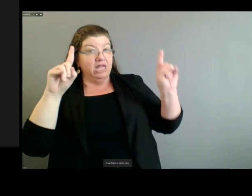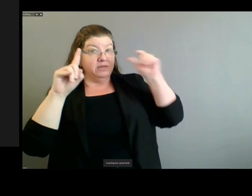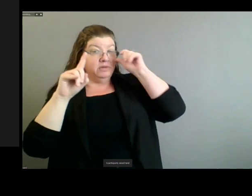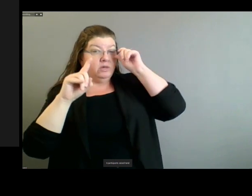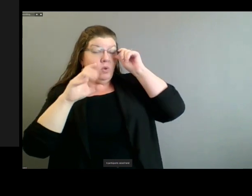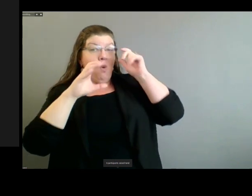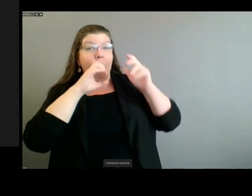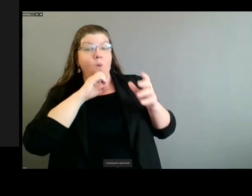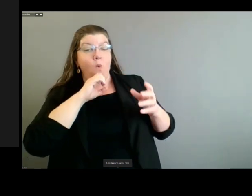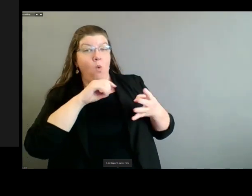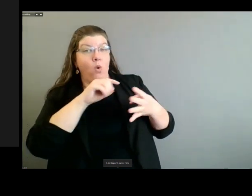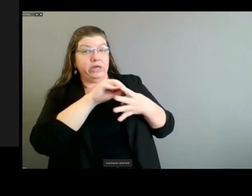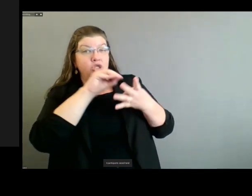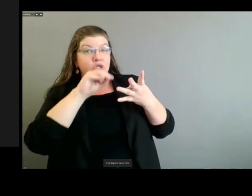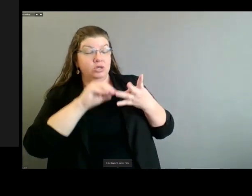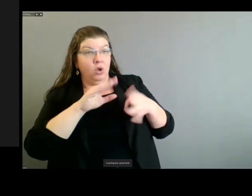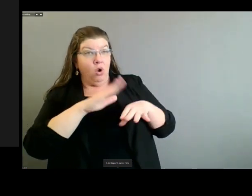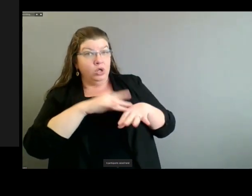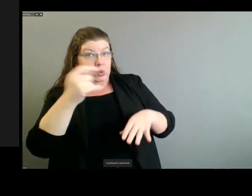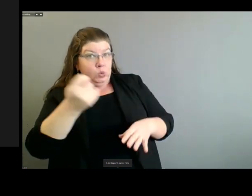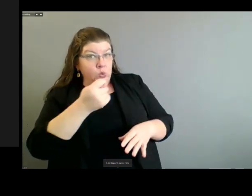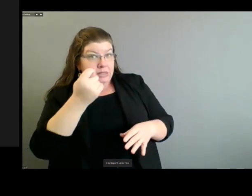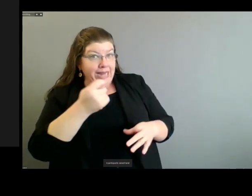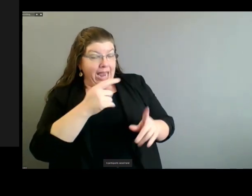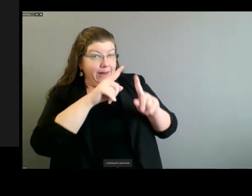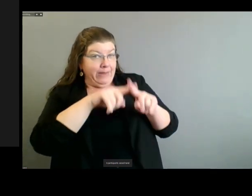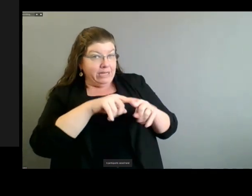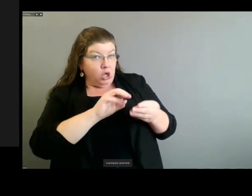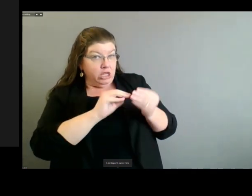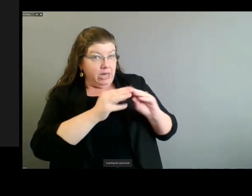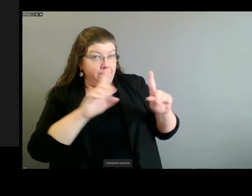next Tuesday based on the way the numbers are looking right now?